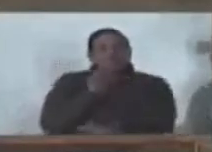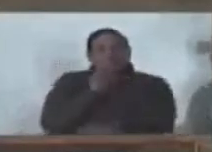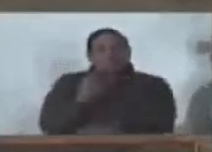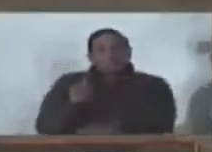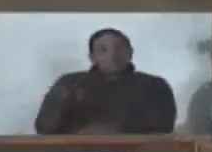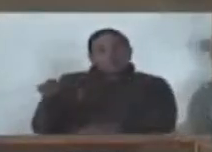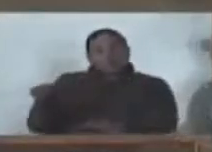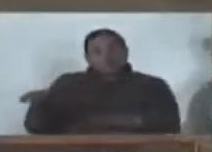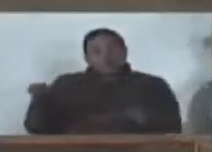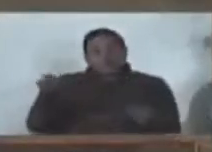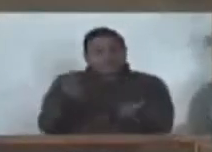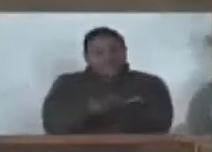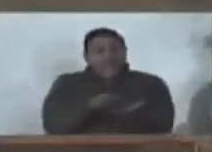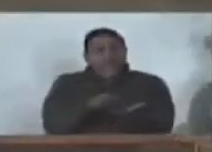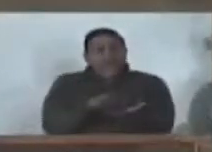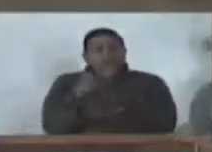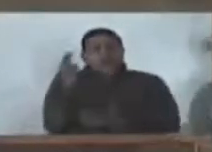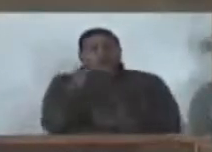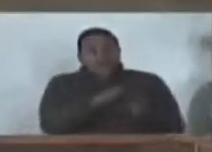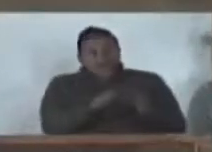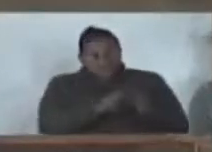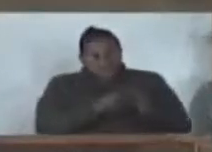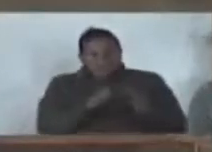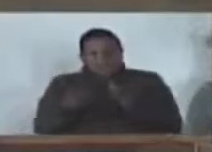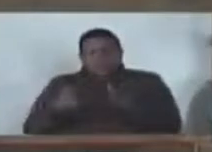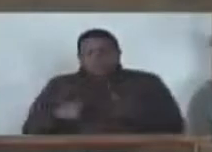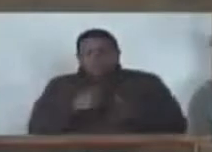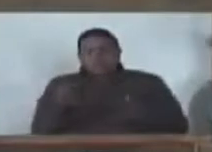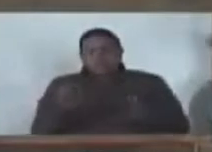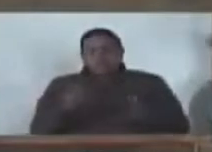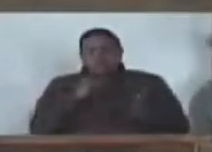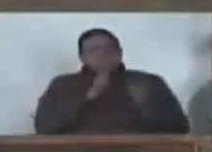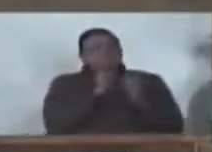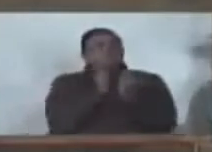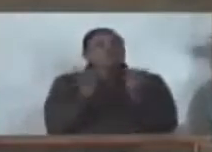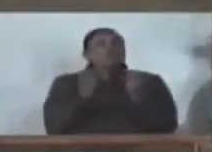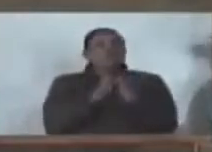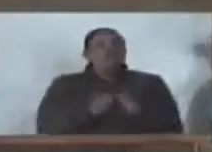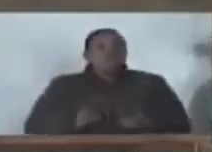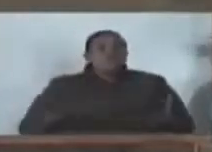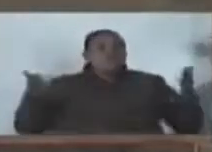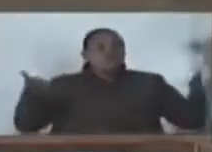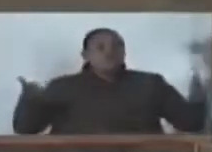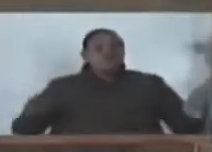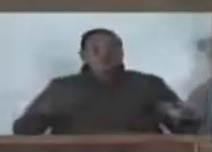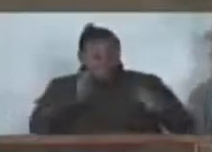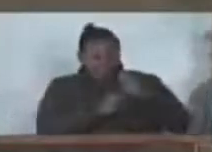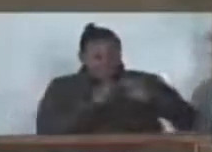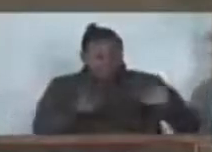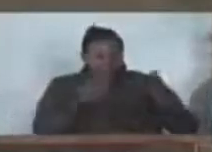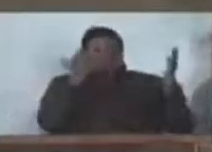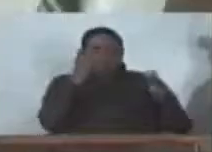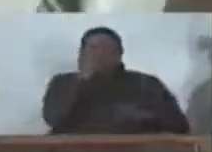a stand and using the mechanisms we put in to deal with the problem. It is one thing for us